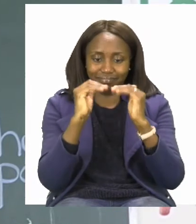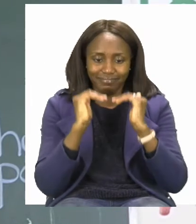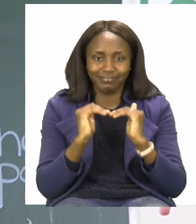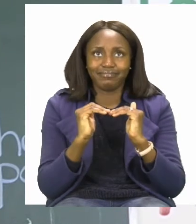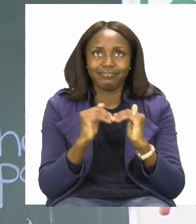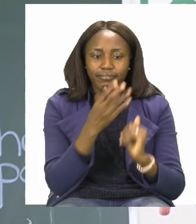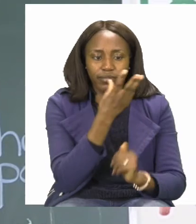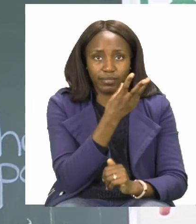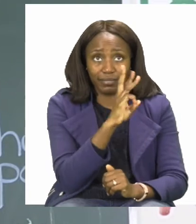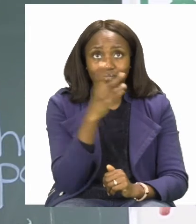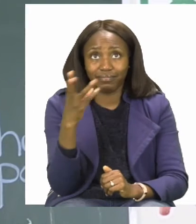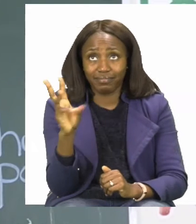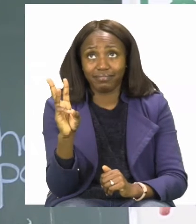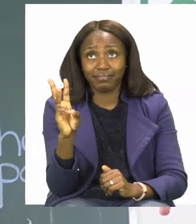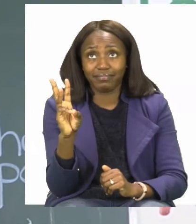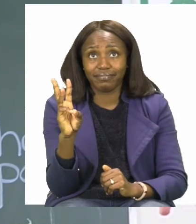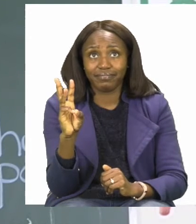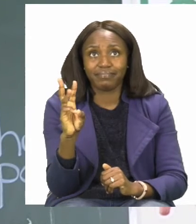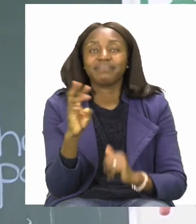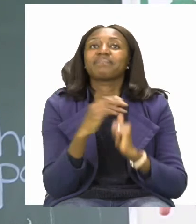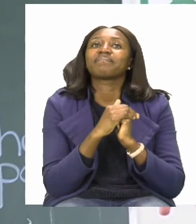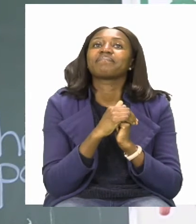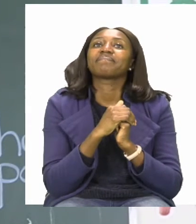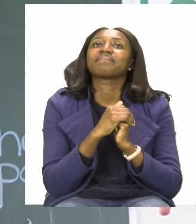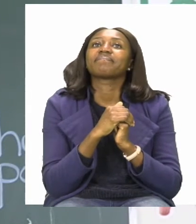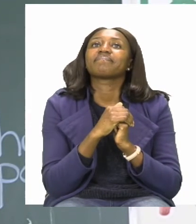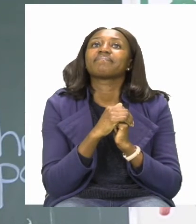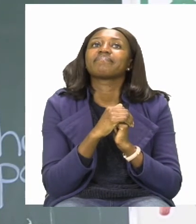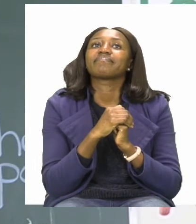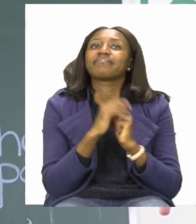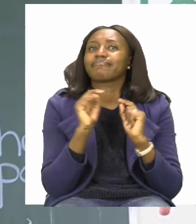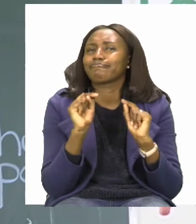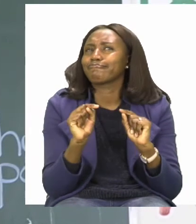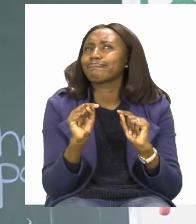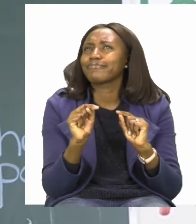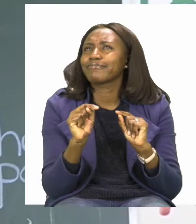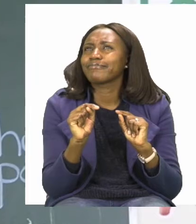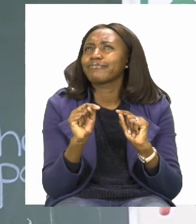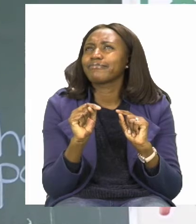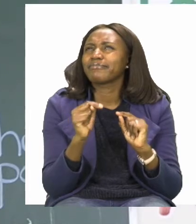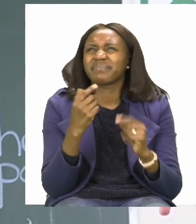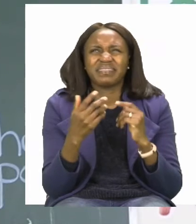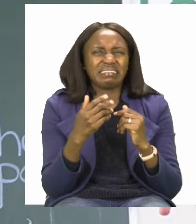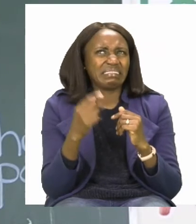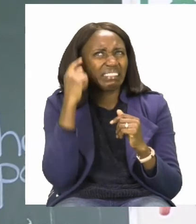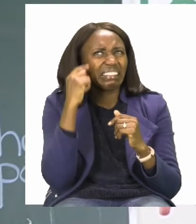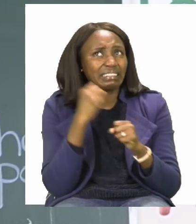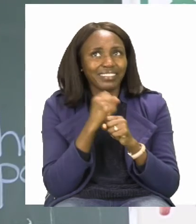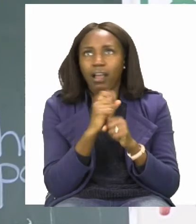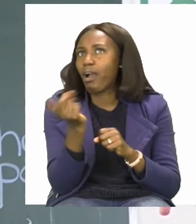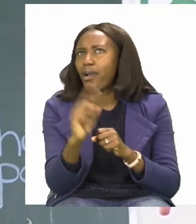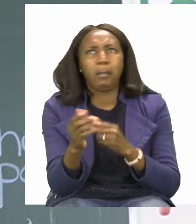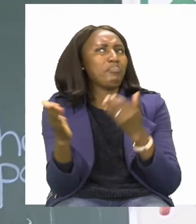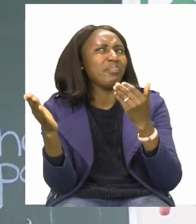have 6 and 6, 66. Now this may look like a hard one, but I tell you it's the